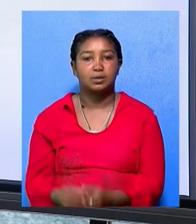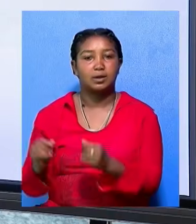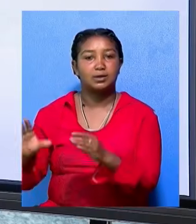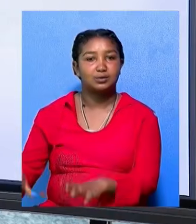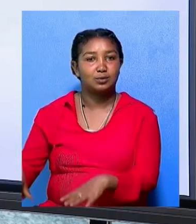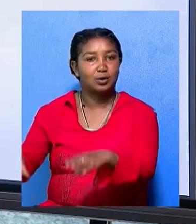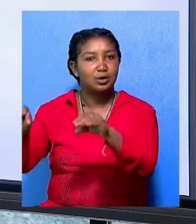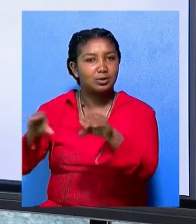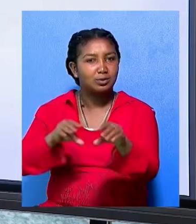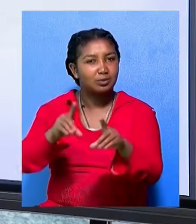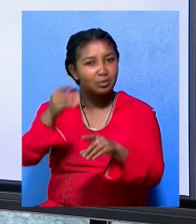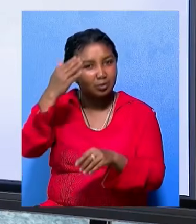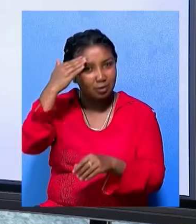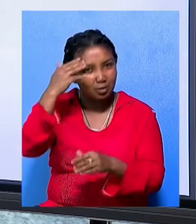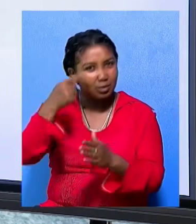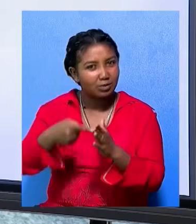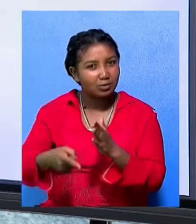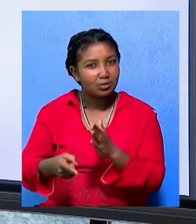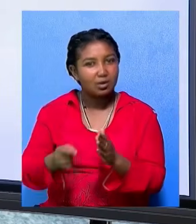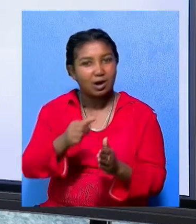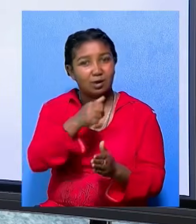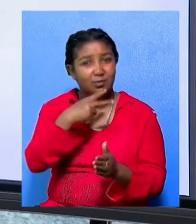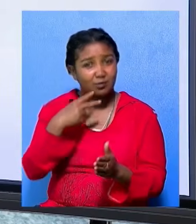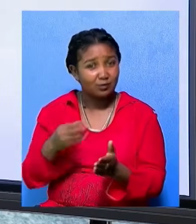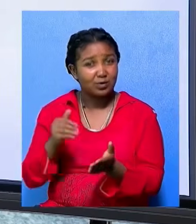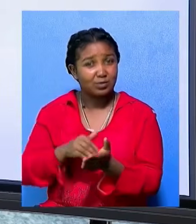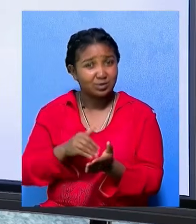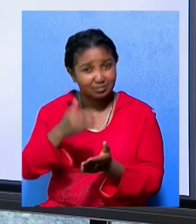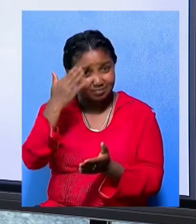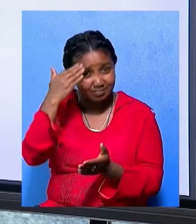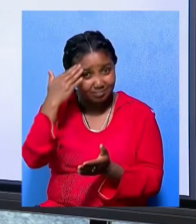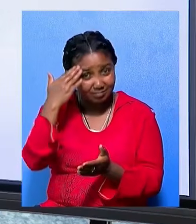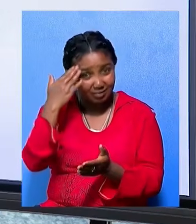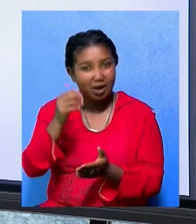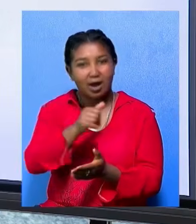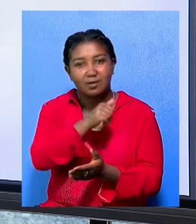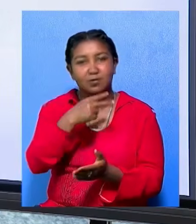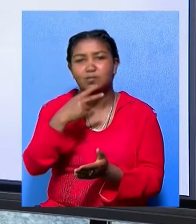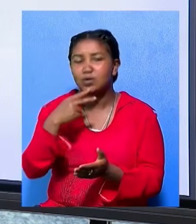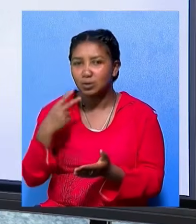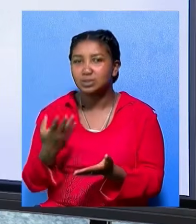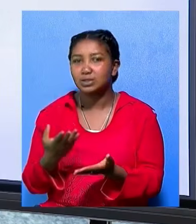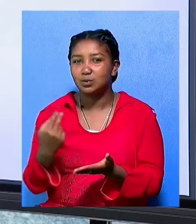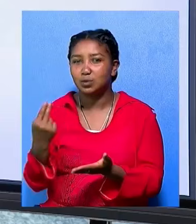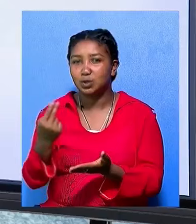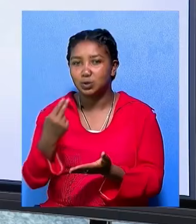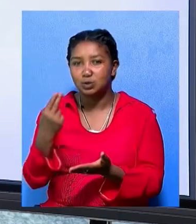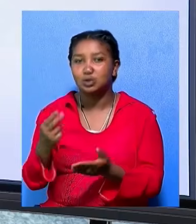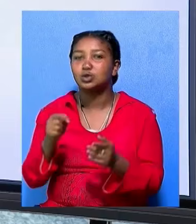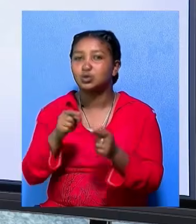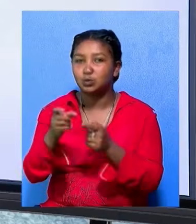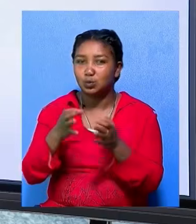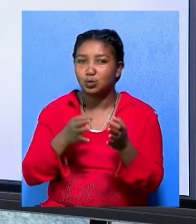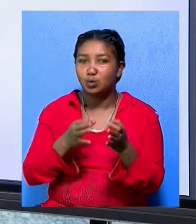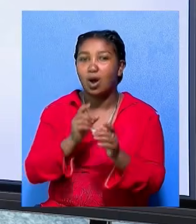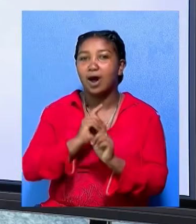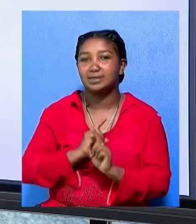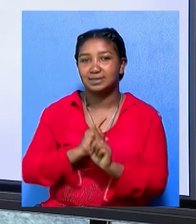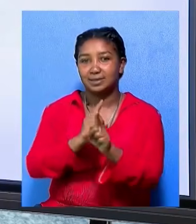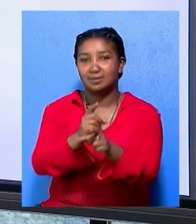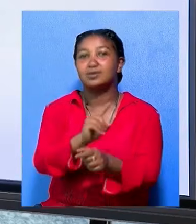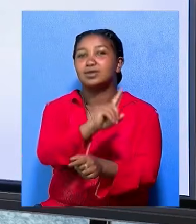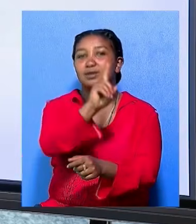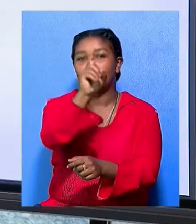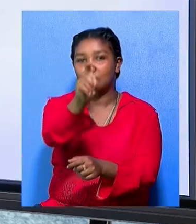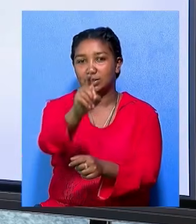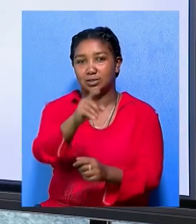Students, do you know what about adverbs of frequency? We can use adverbs of frequency to answer the